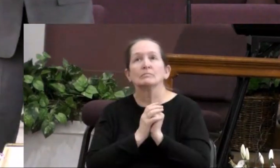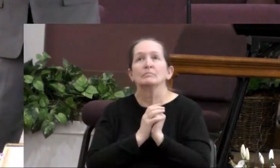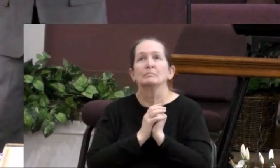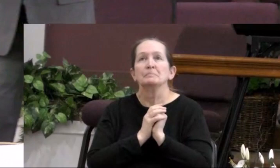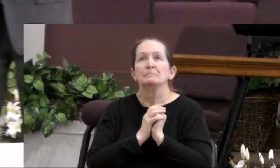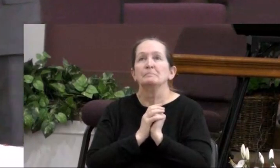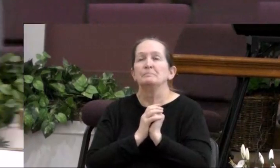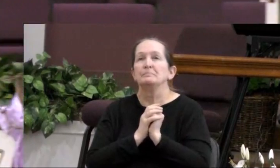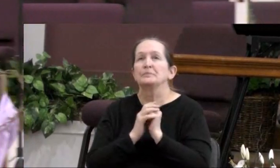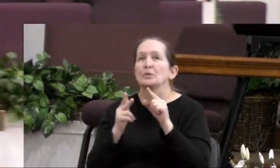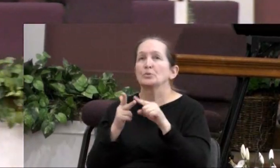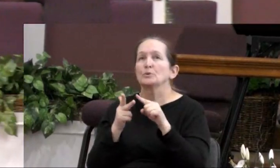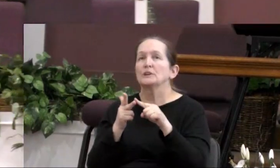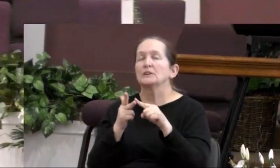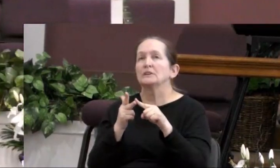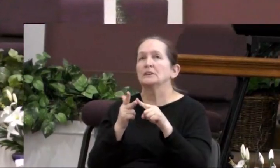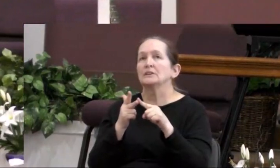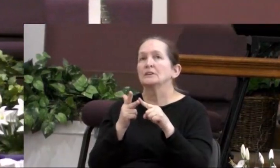Number three.